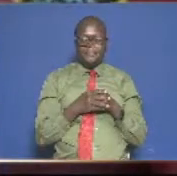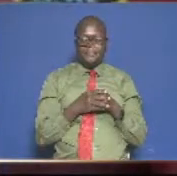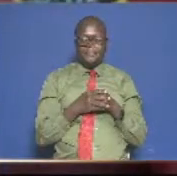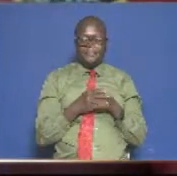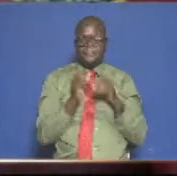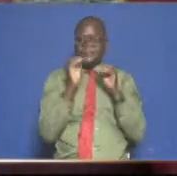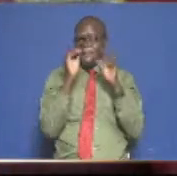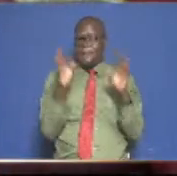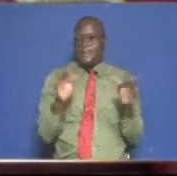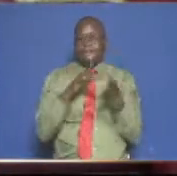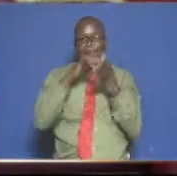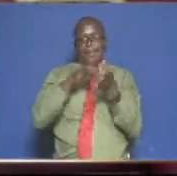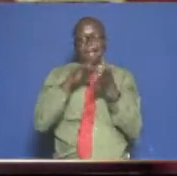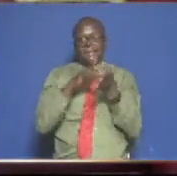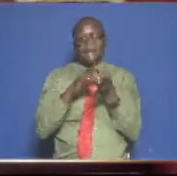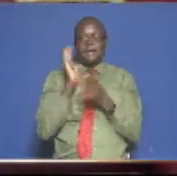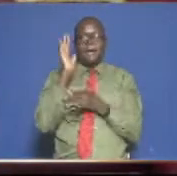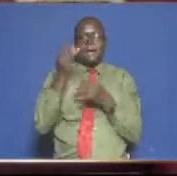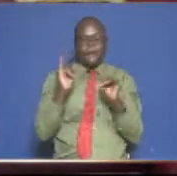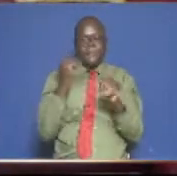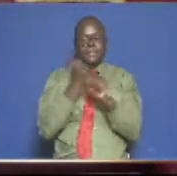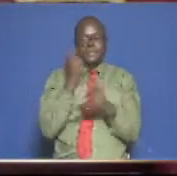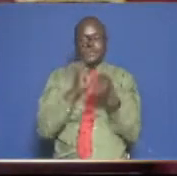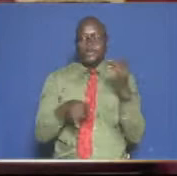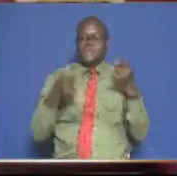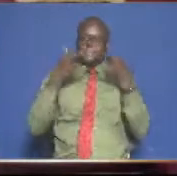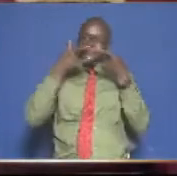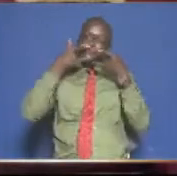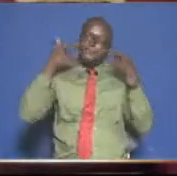But if you insist, I'll try to persevere.